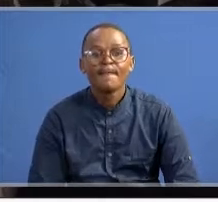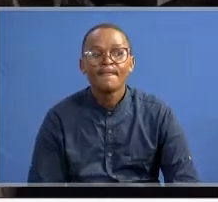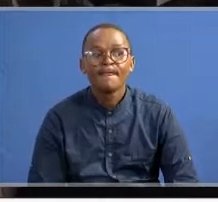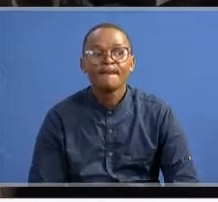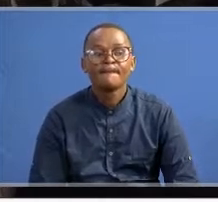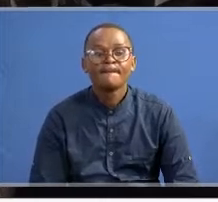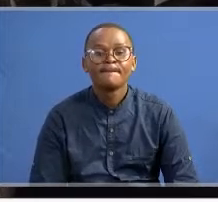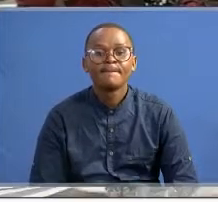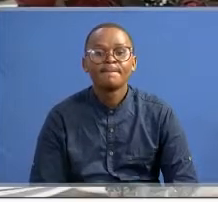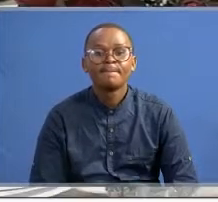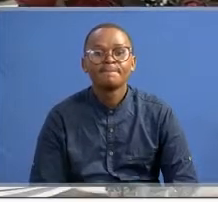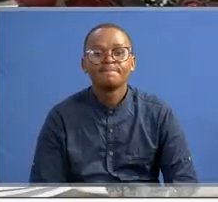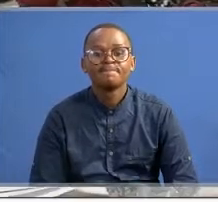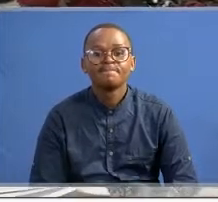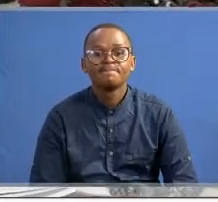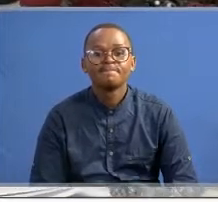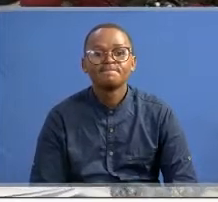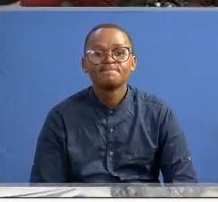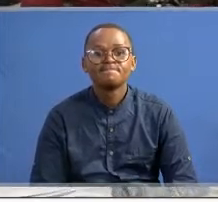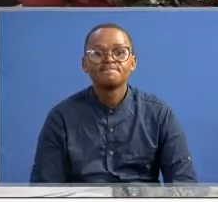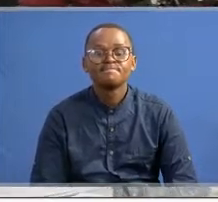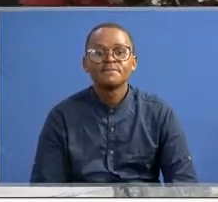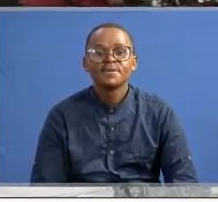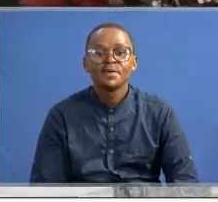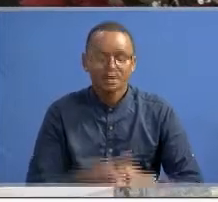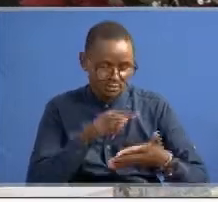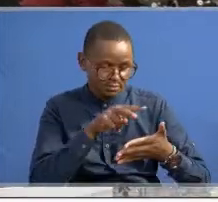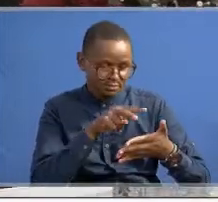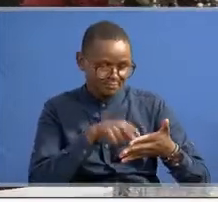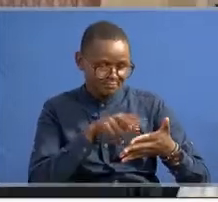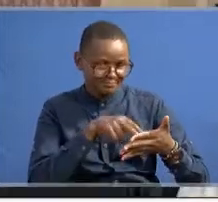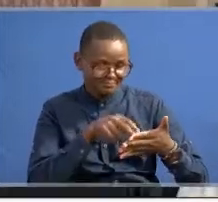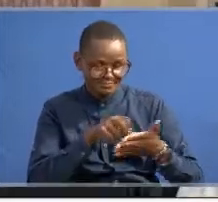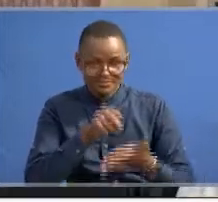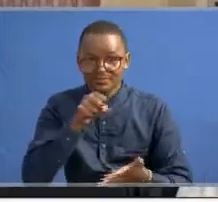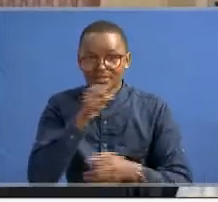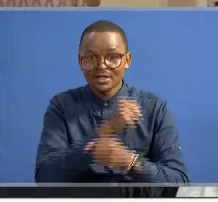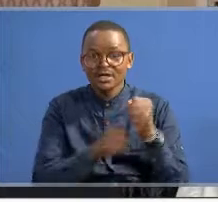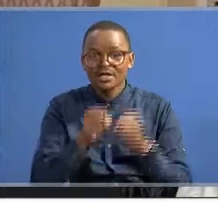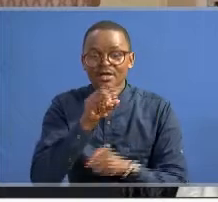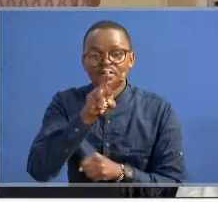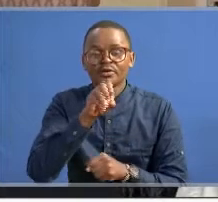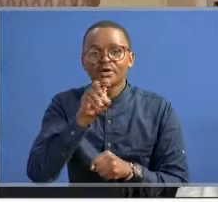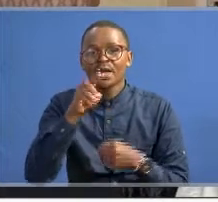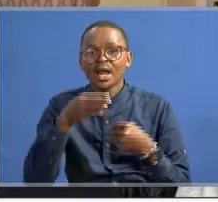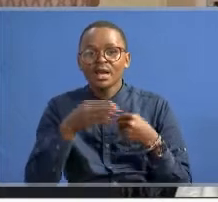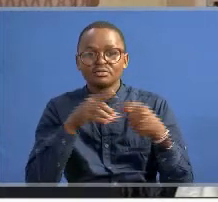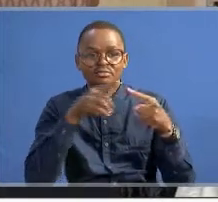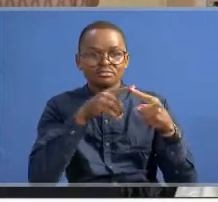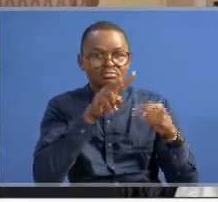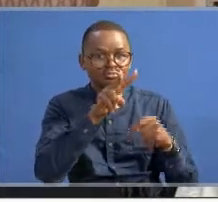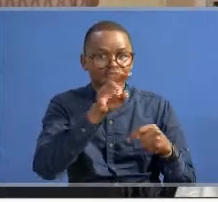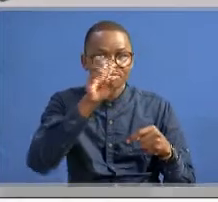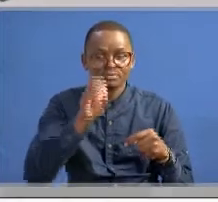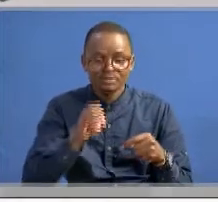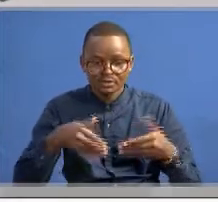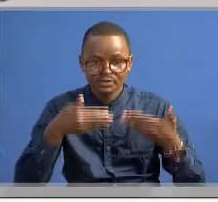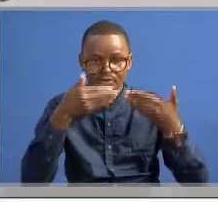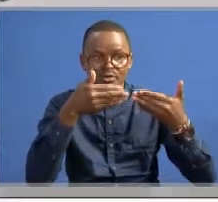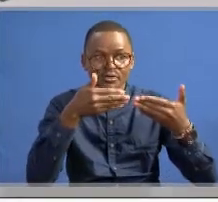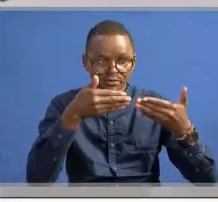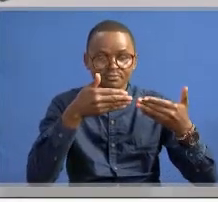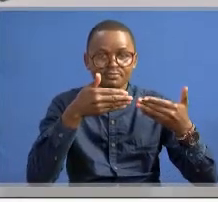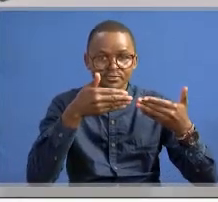One of the top priorities in the recently read budget for the financial year 2019-2020 is the allocation and issuance